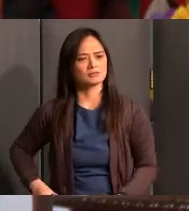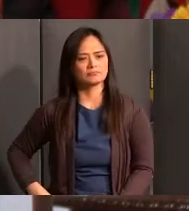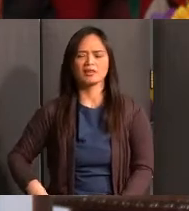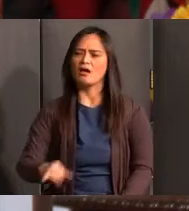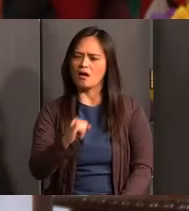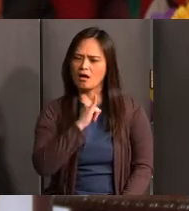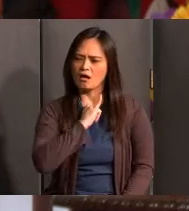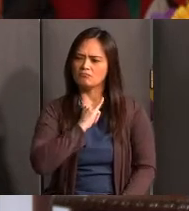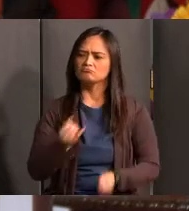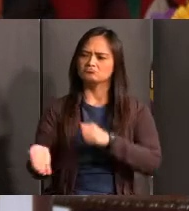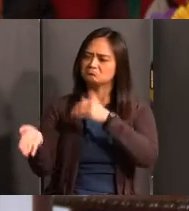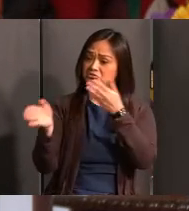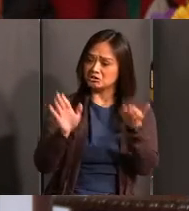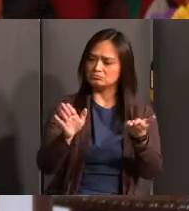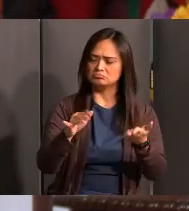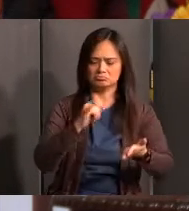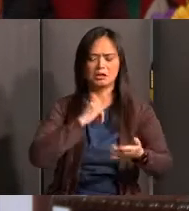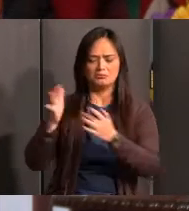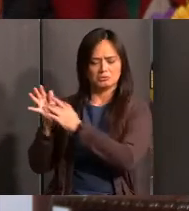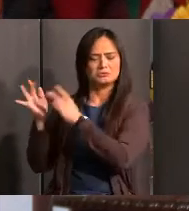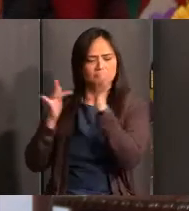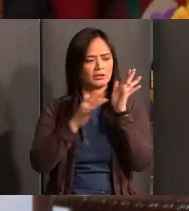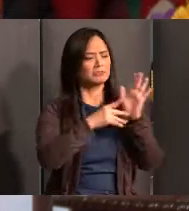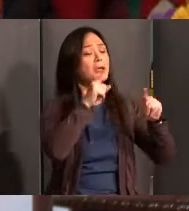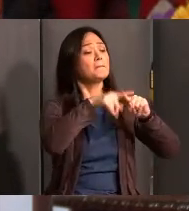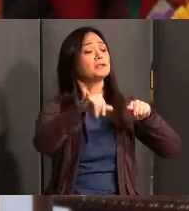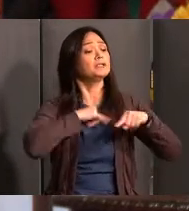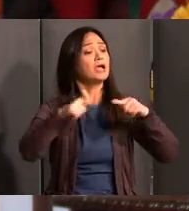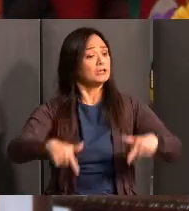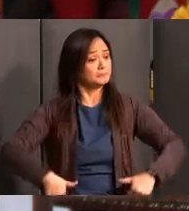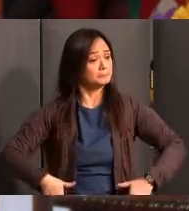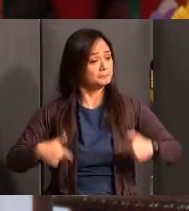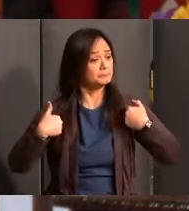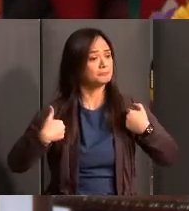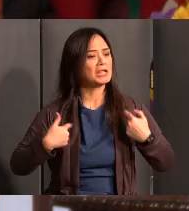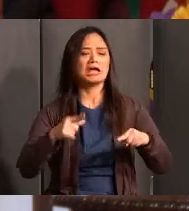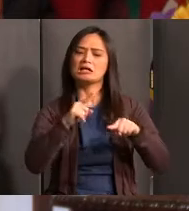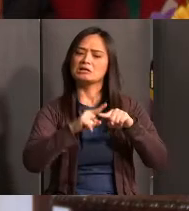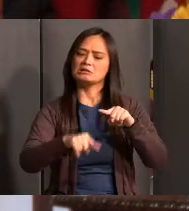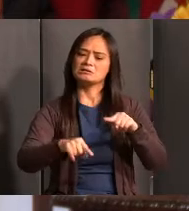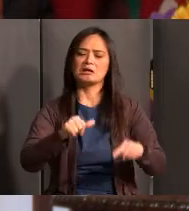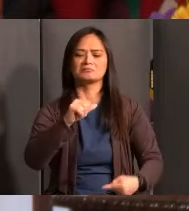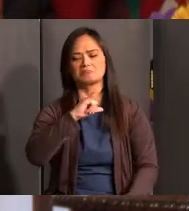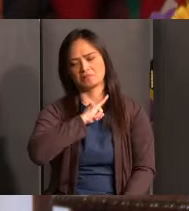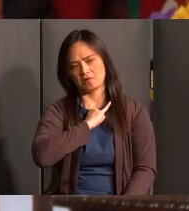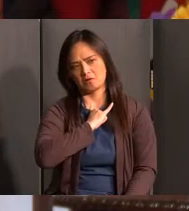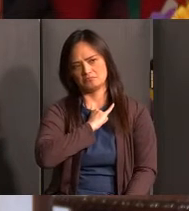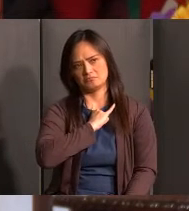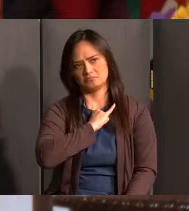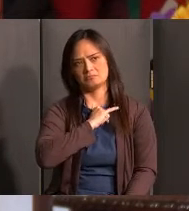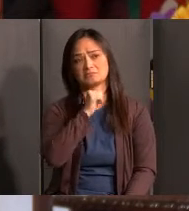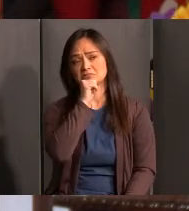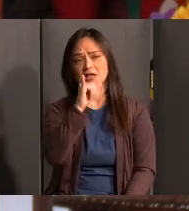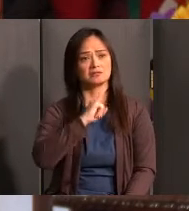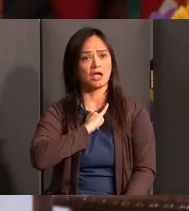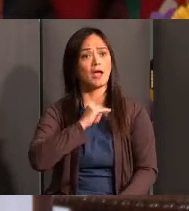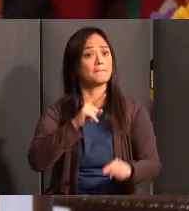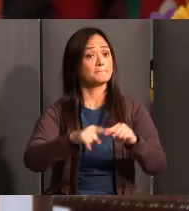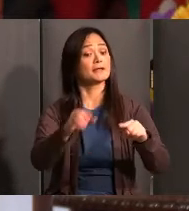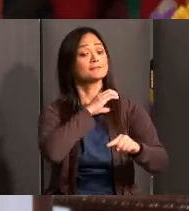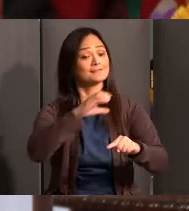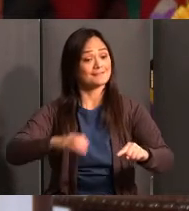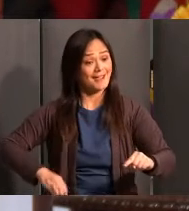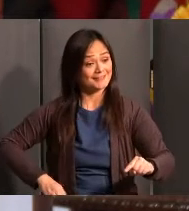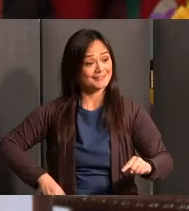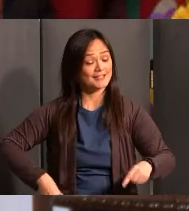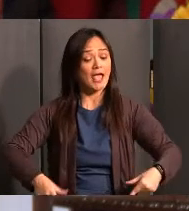crucified. Nevertheless, I live. But yet not I, but Christ